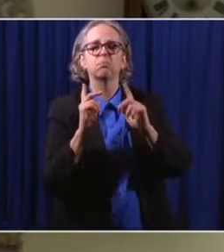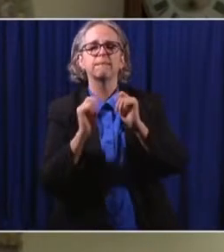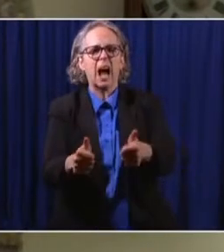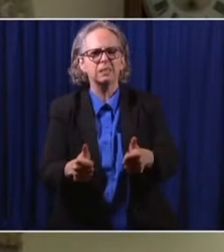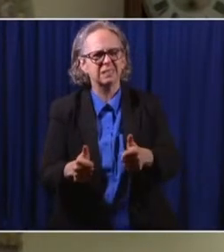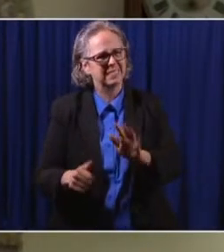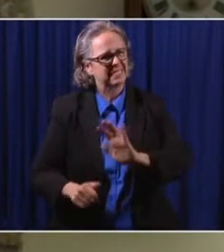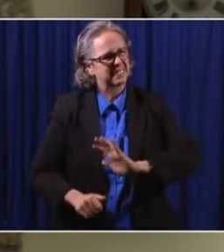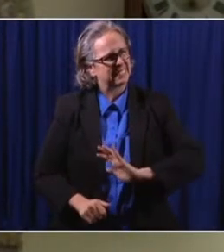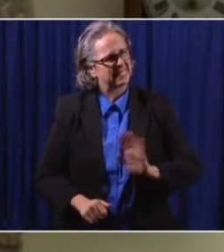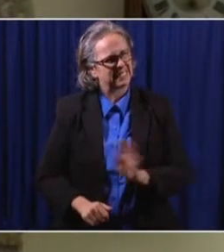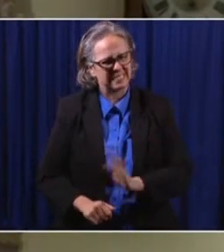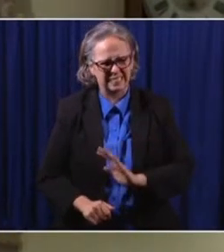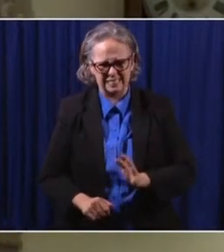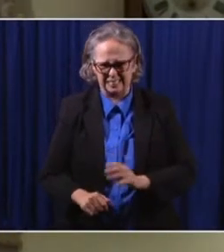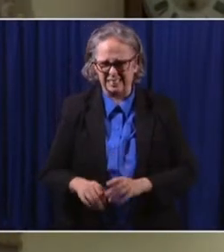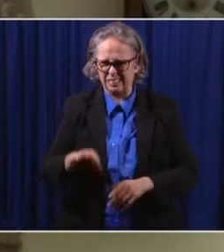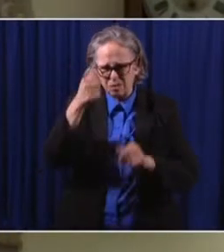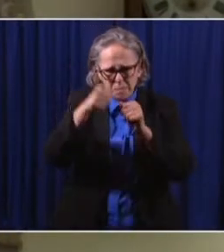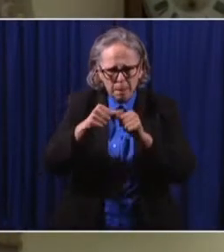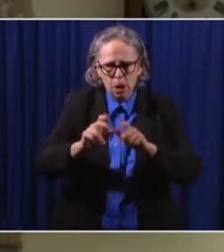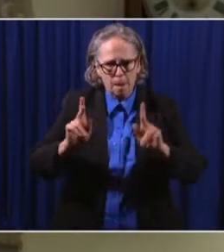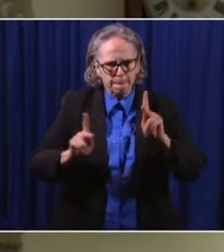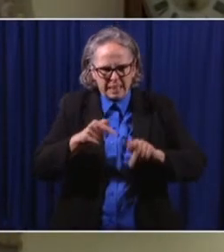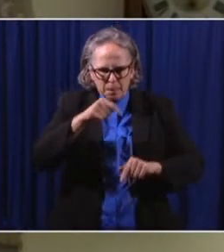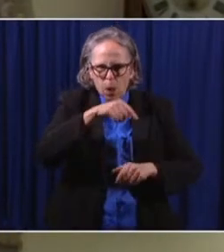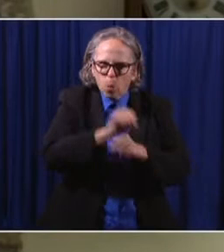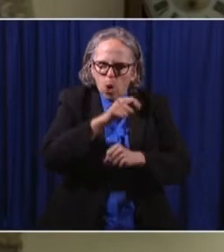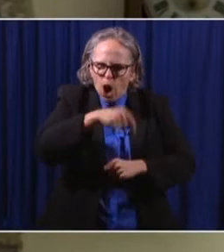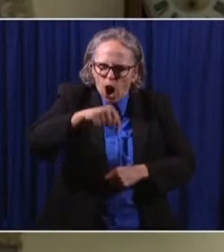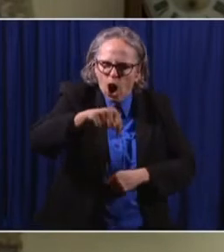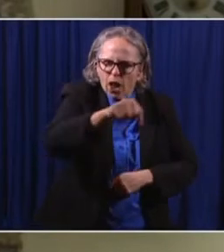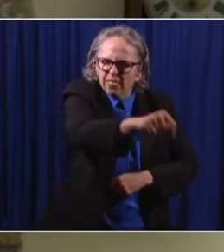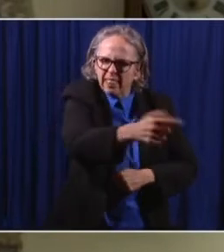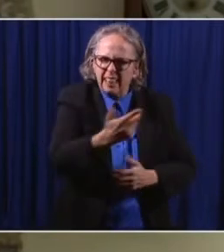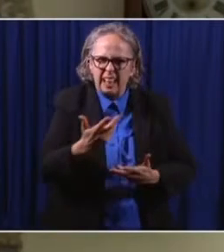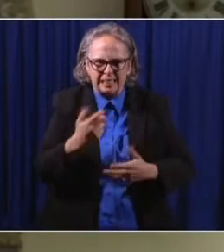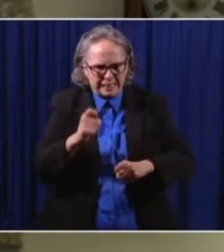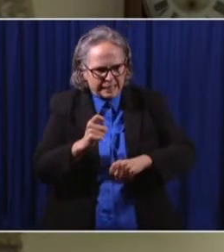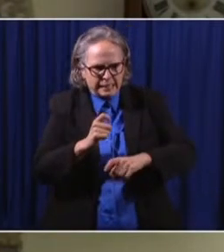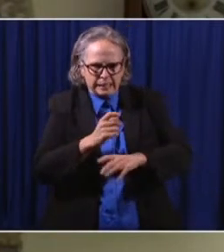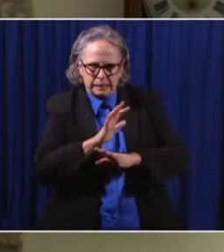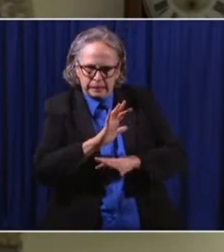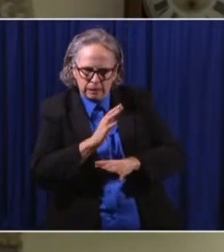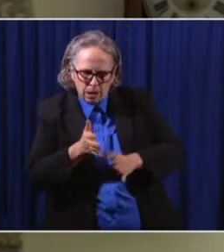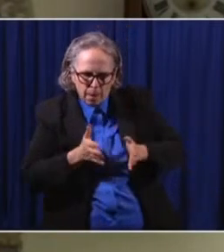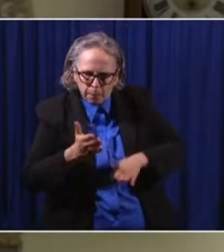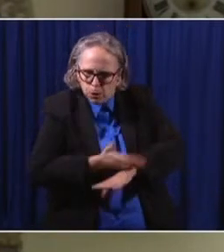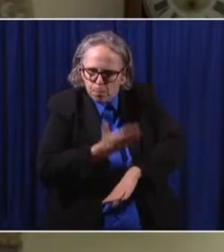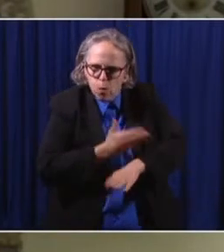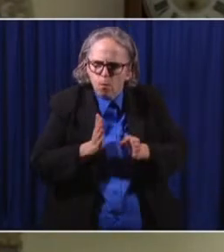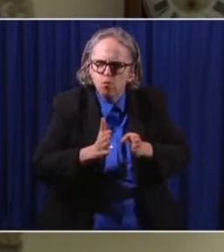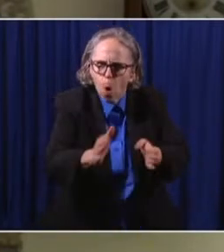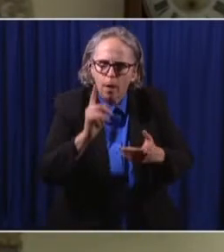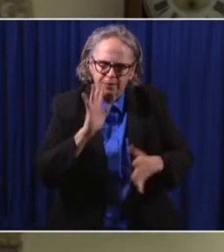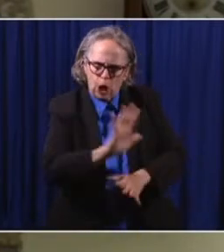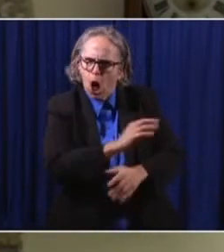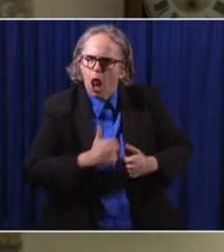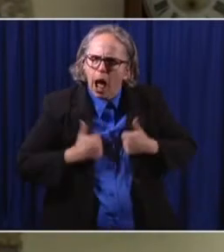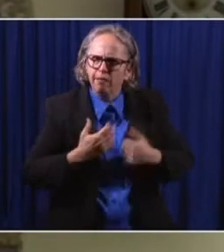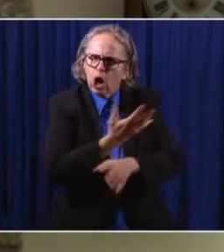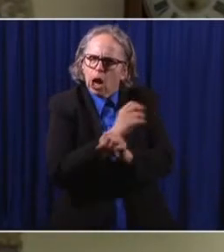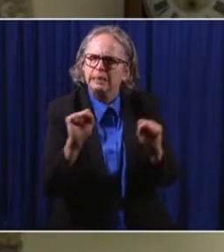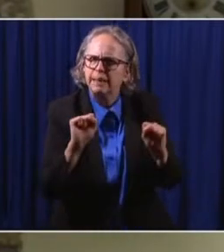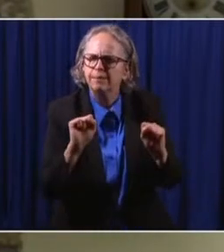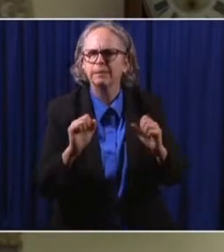we forget there are people out there who are building that road or repairing that road, and people whose lives are really in our hands as